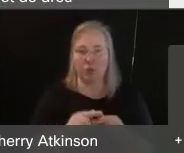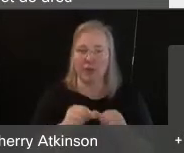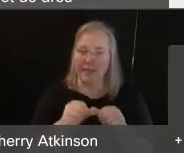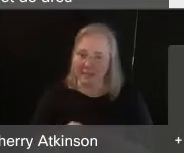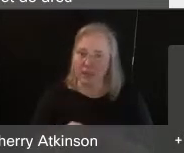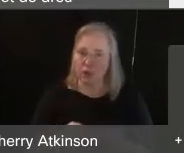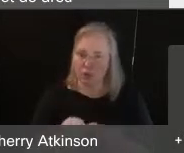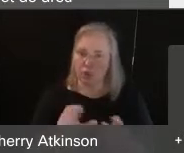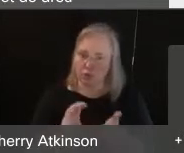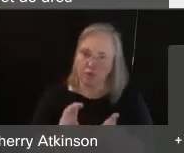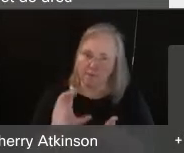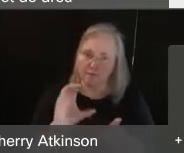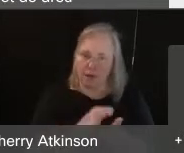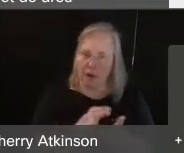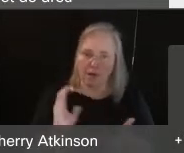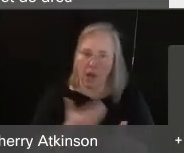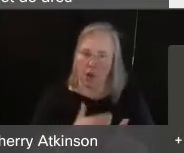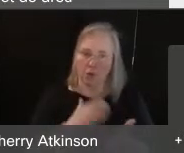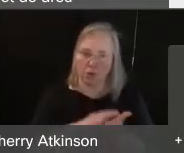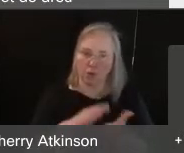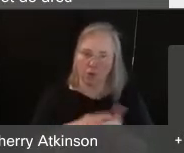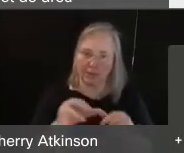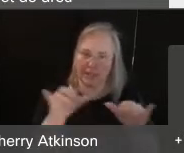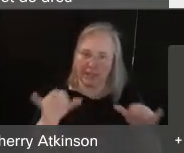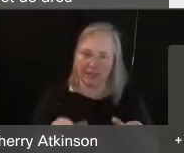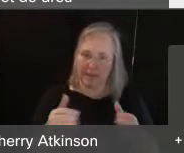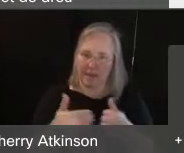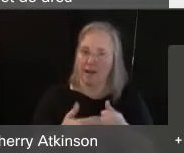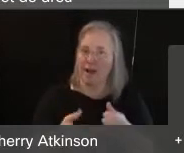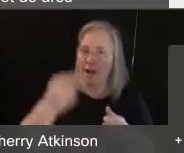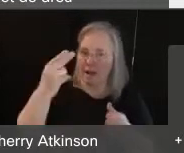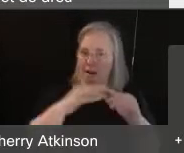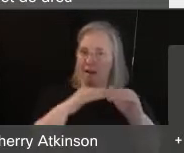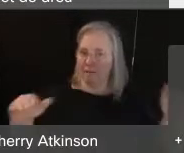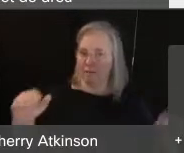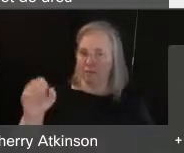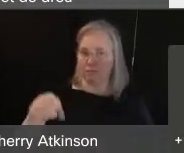fund our school system at a high level.